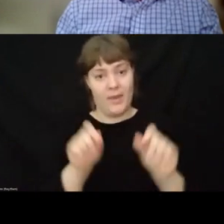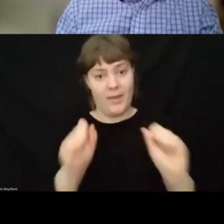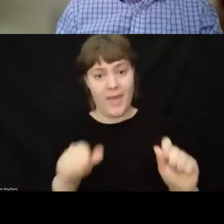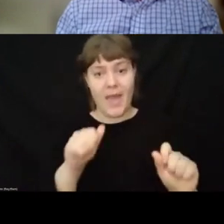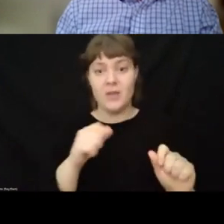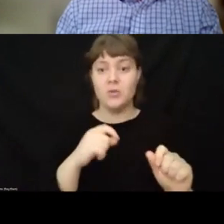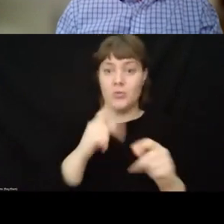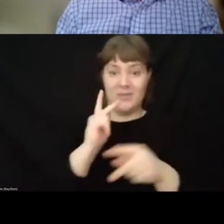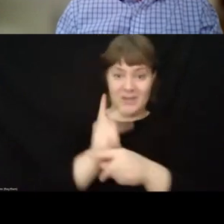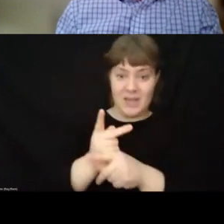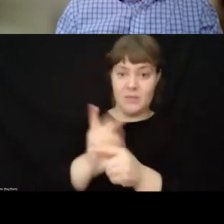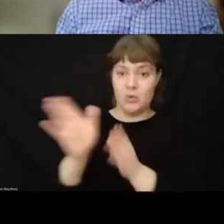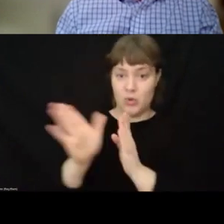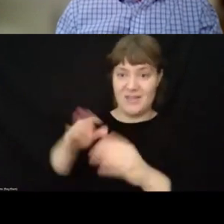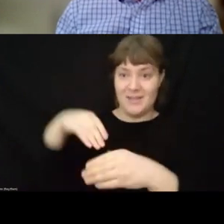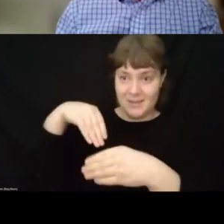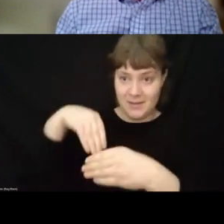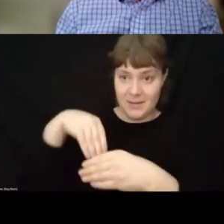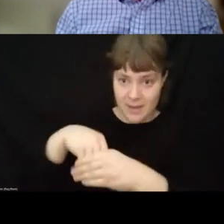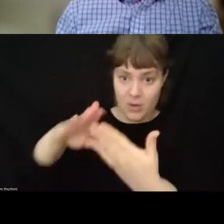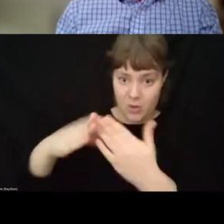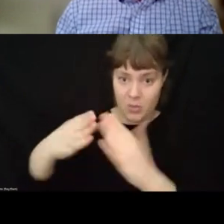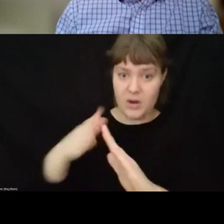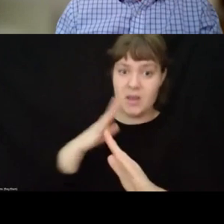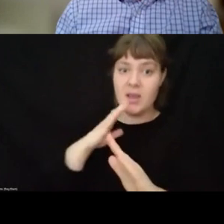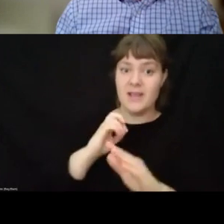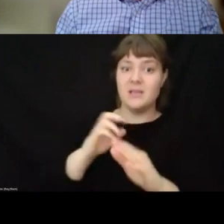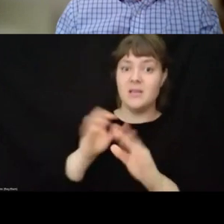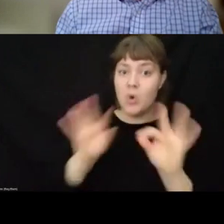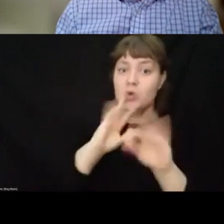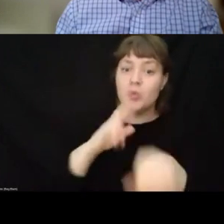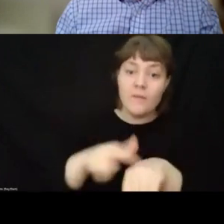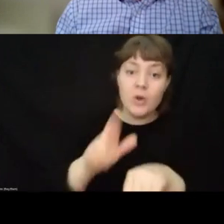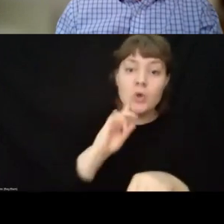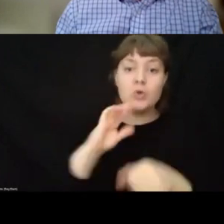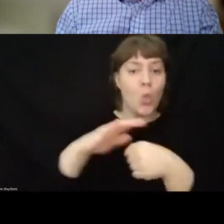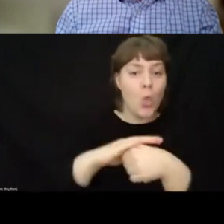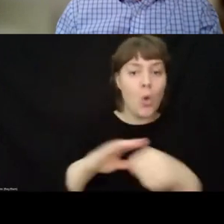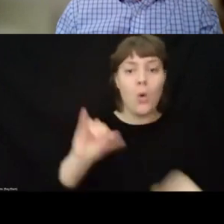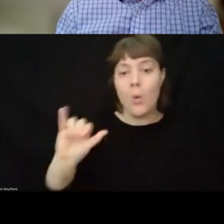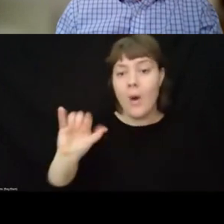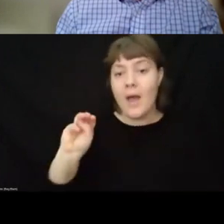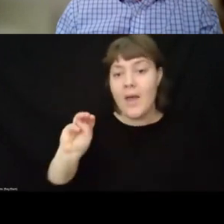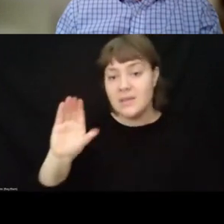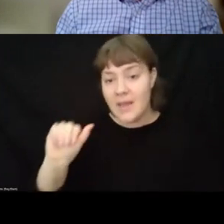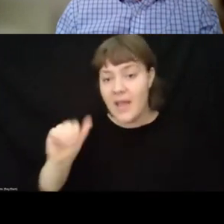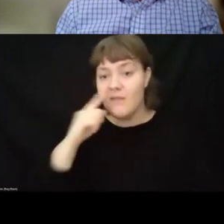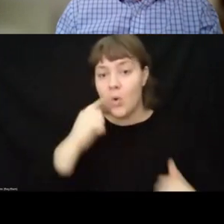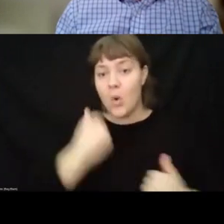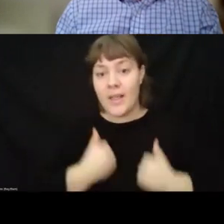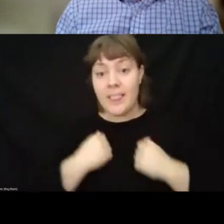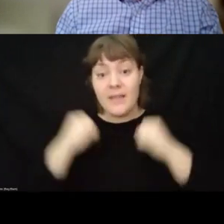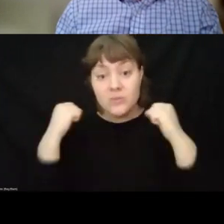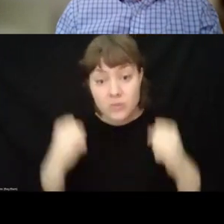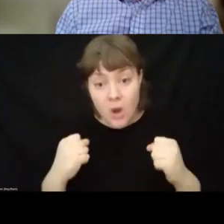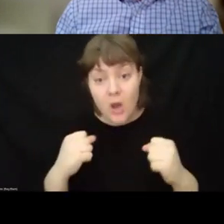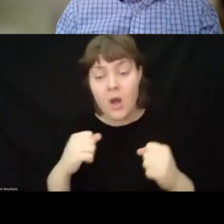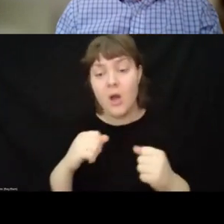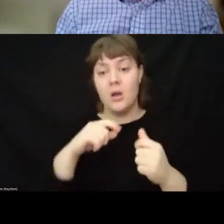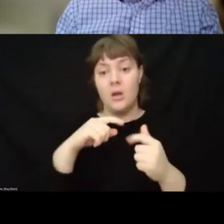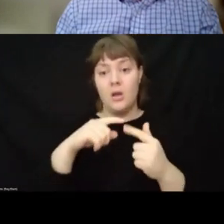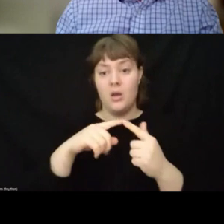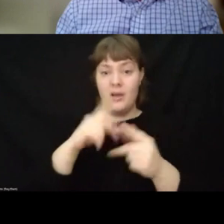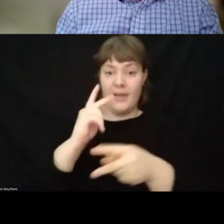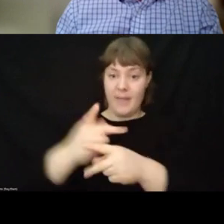is really important to refer into the YMCA, your local YMCA for the Live Strongs, and really be able